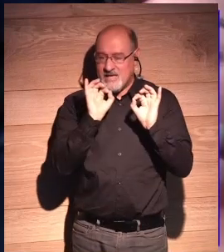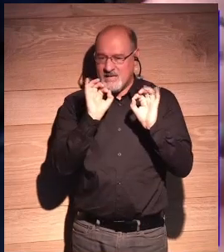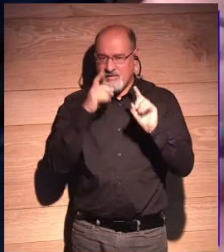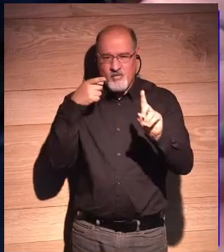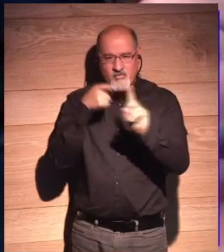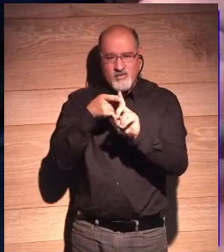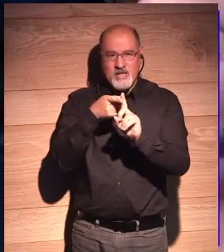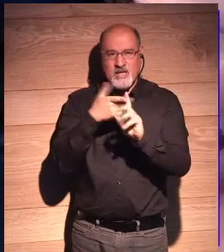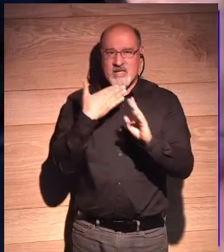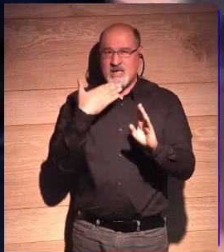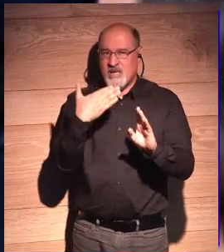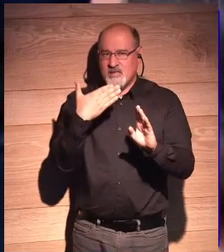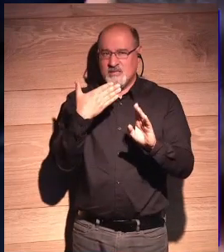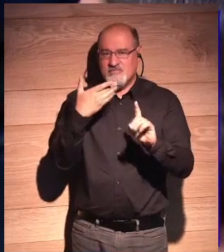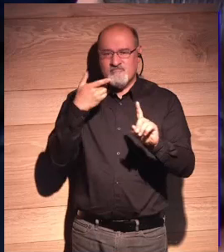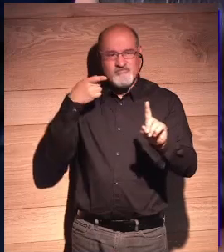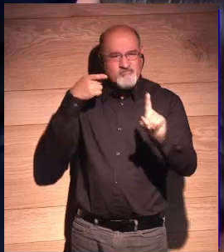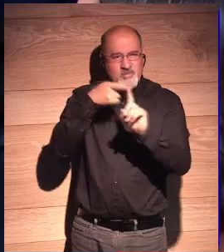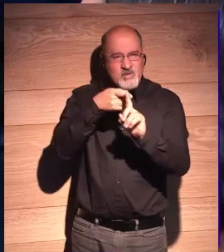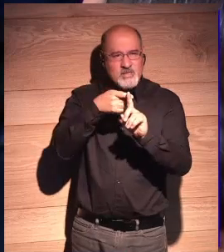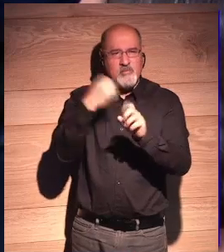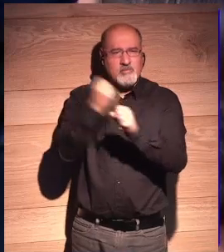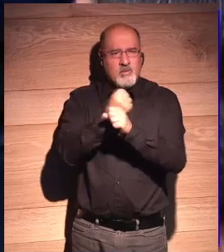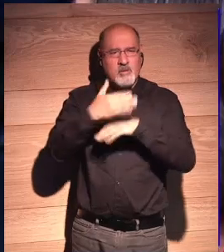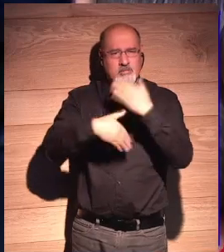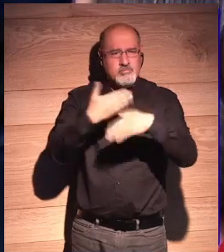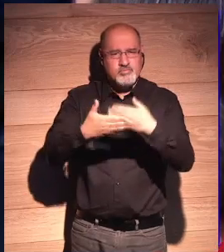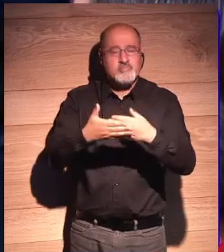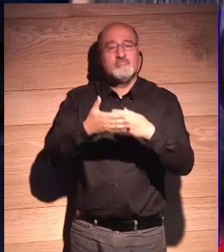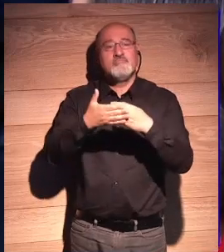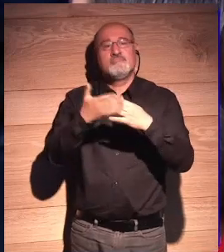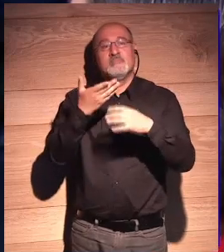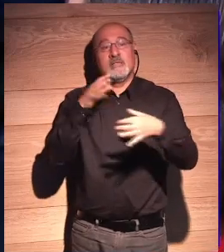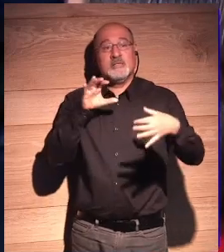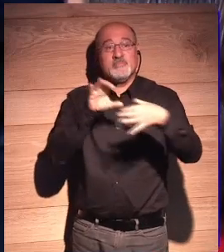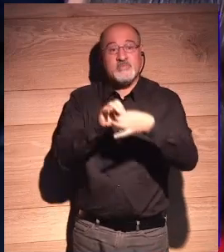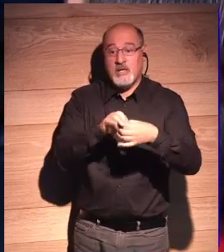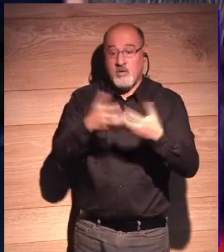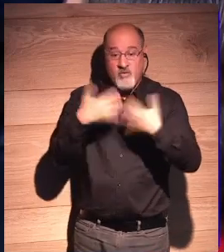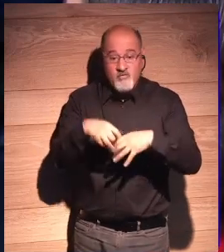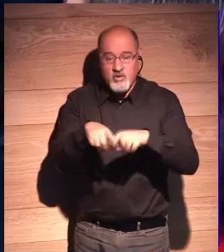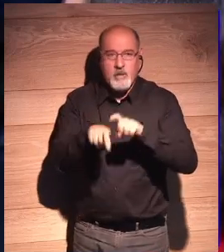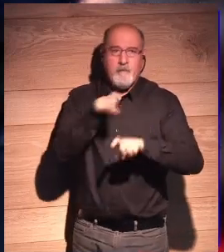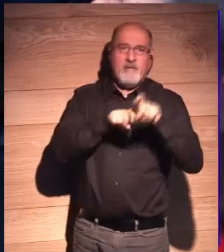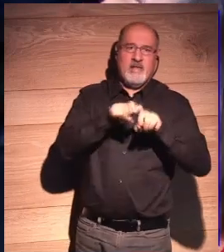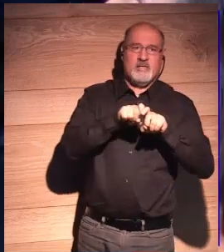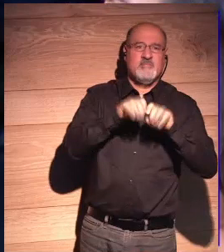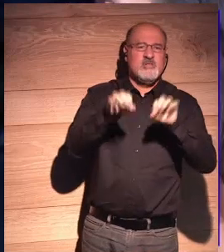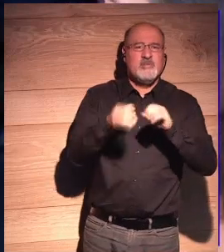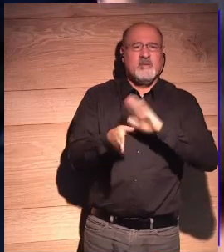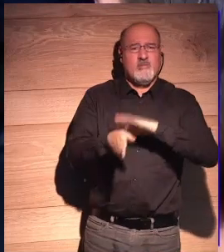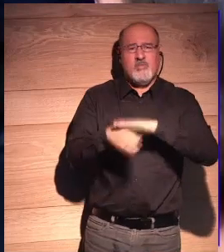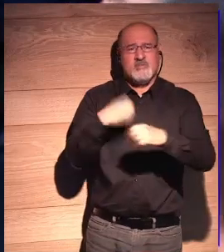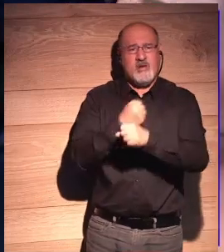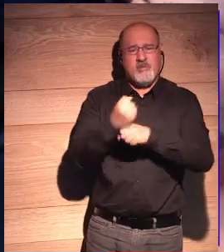keep going, and if it doesn't work out, you go back and fix it. But you've got to keep moving. You can't wait. If you wait,